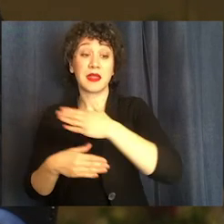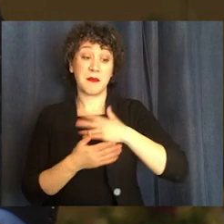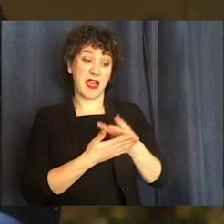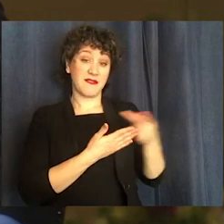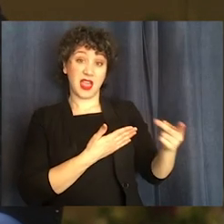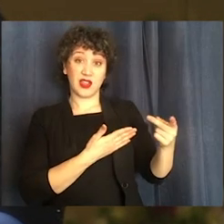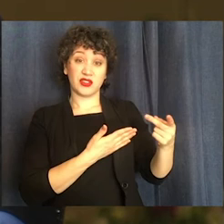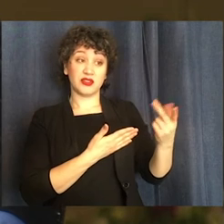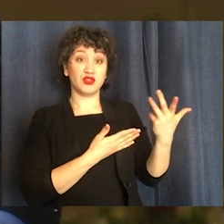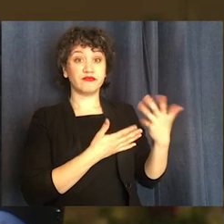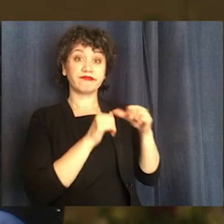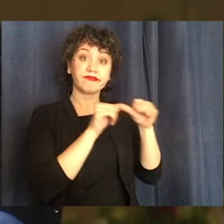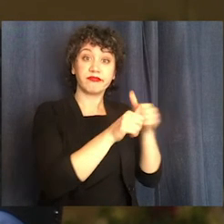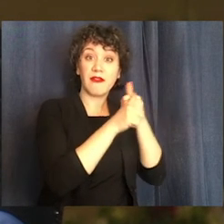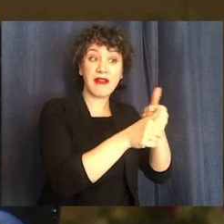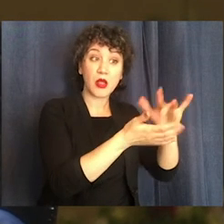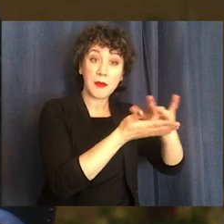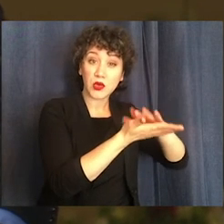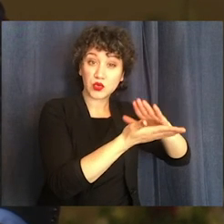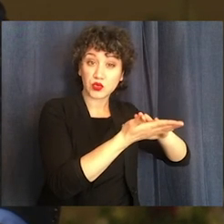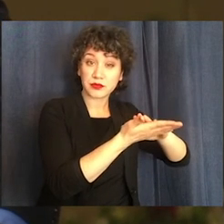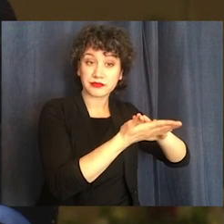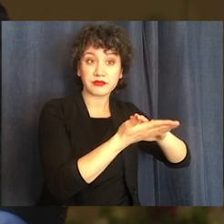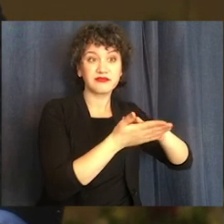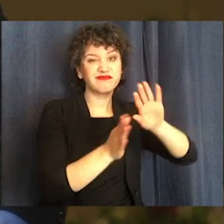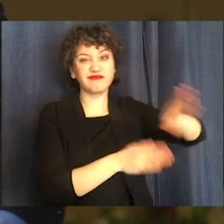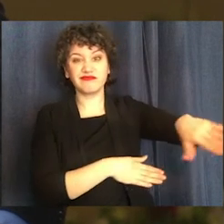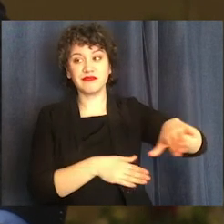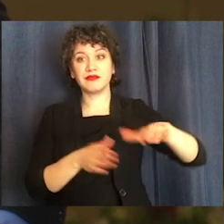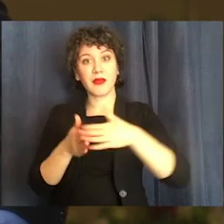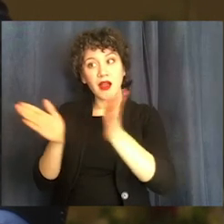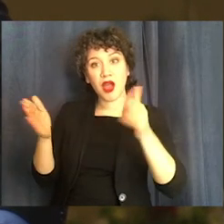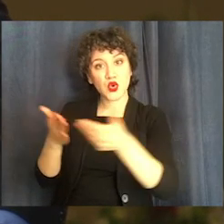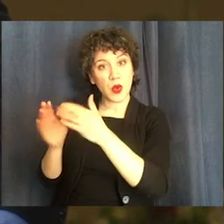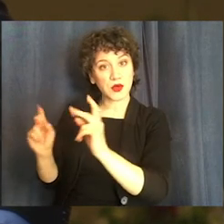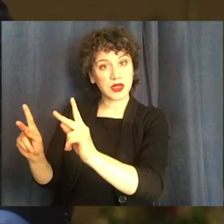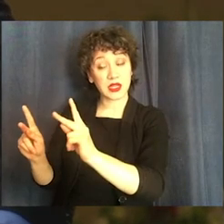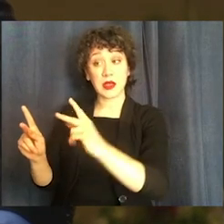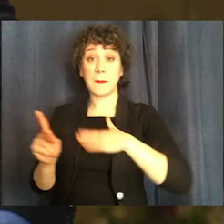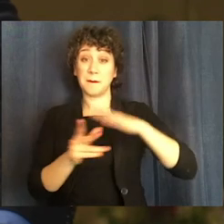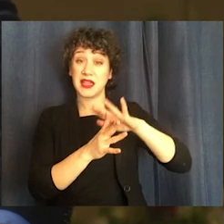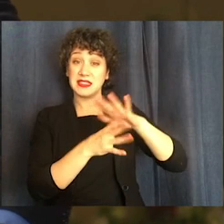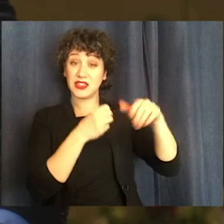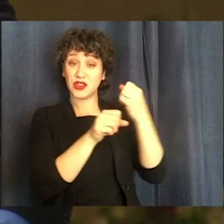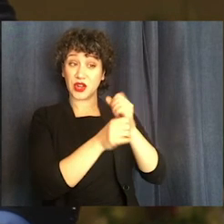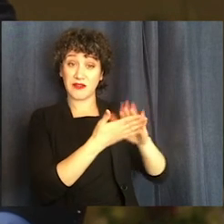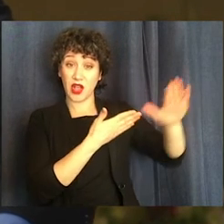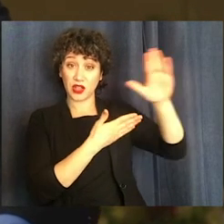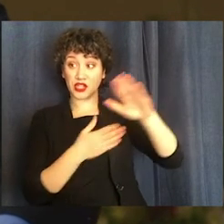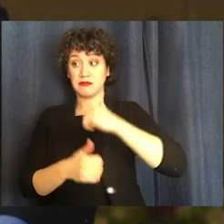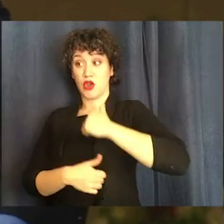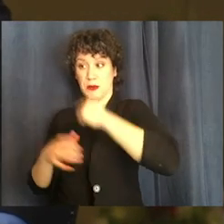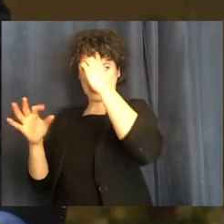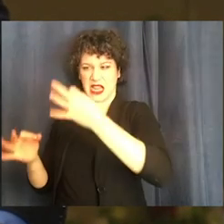officer. This meant extending my time as an undergraduate. But I was a good soldier, and since listening to my dad's advice had worked out